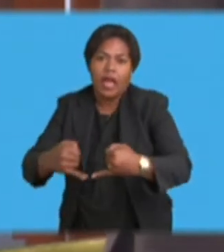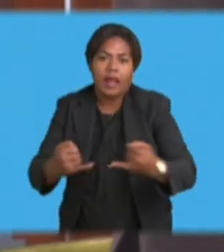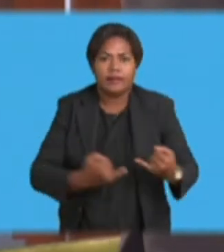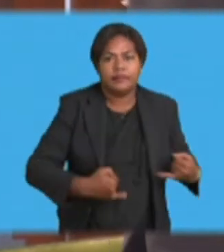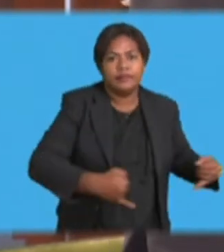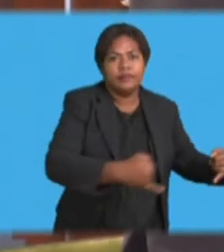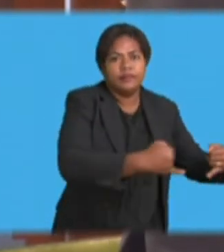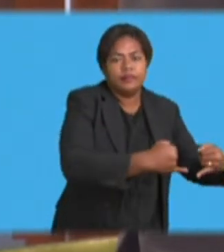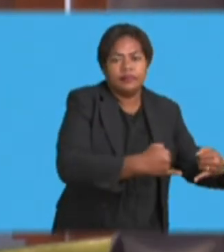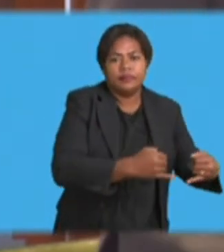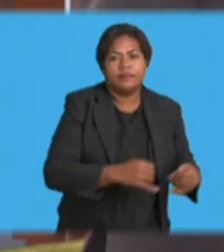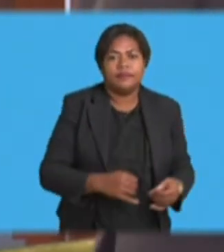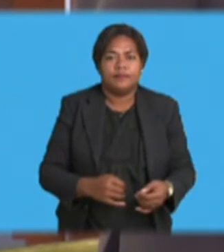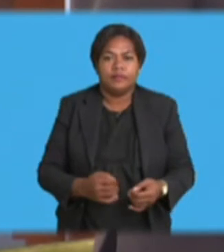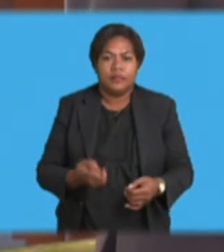cargoes.